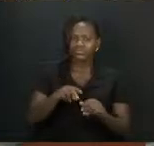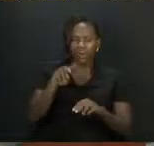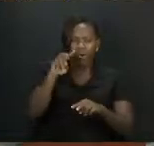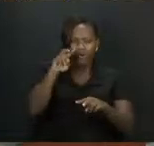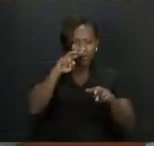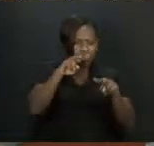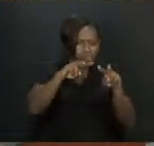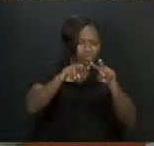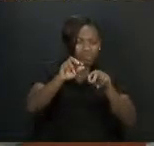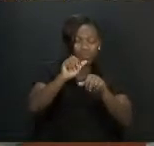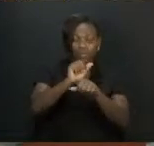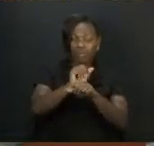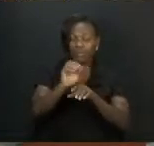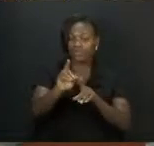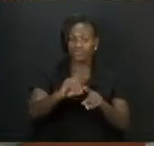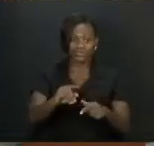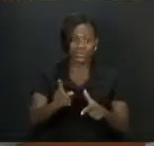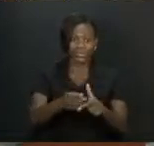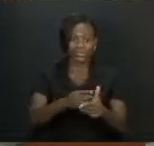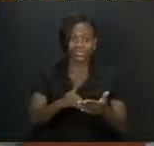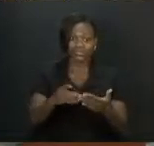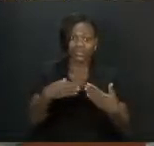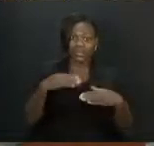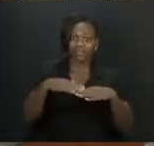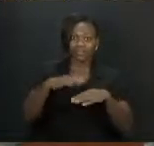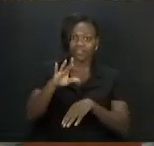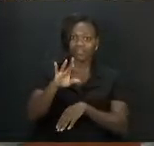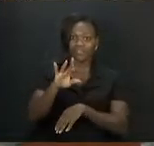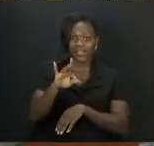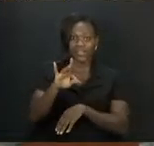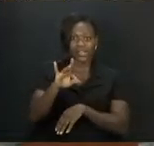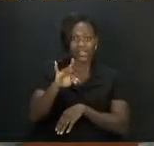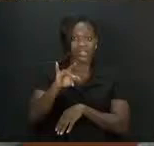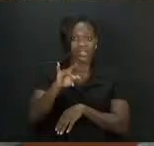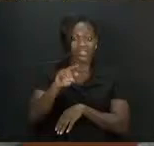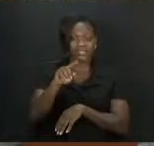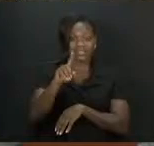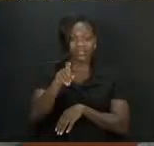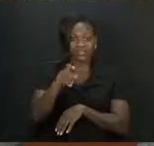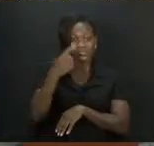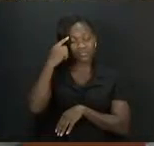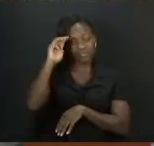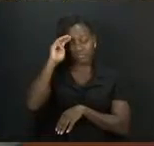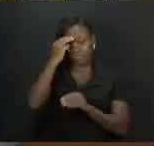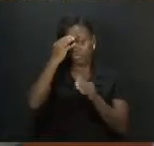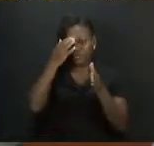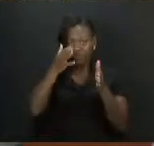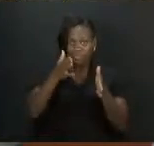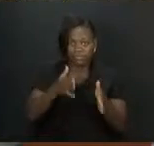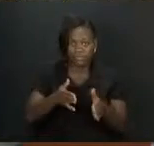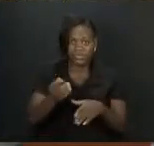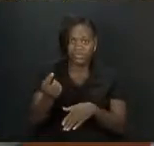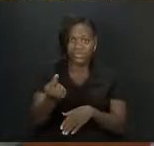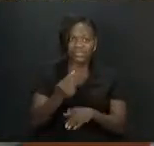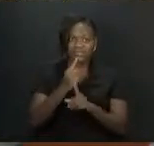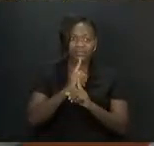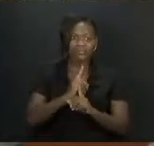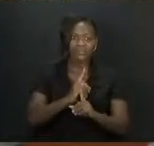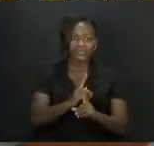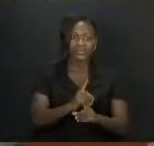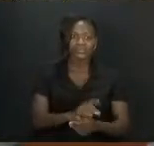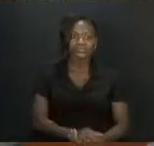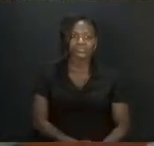for next week alone, we have over 18 questions slated for ministers to come and respond.